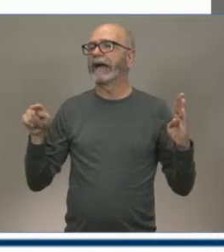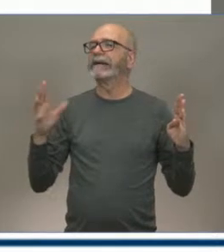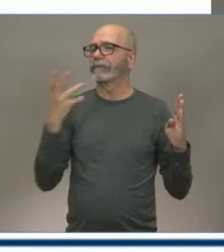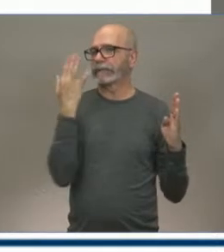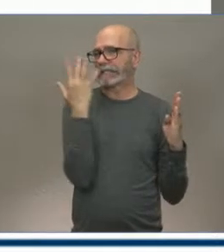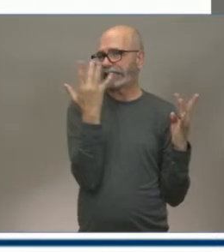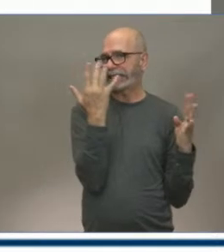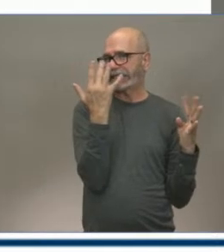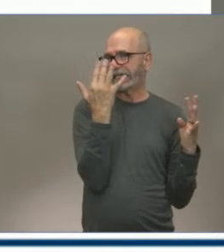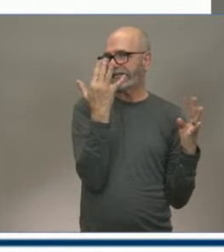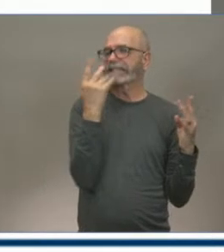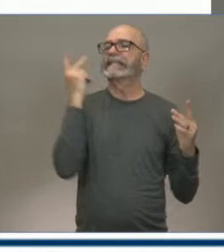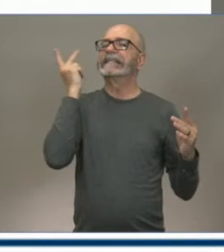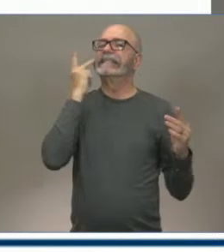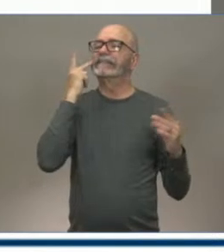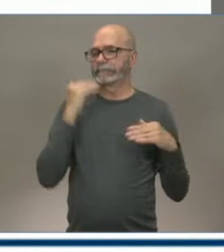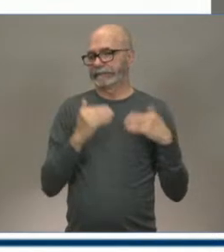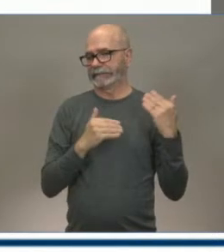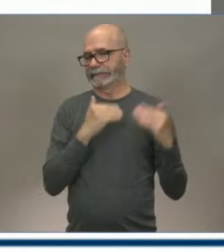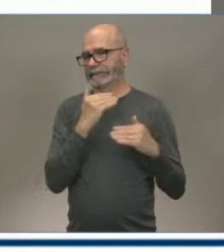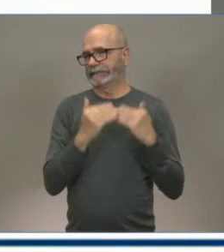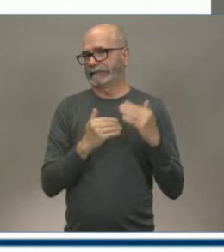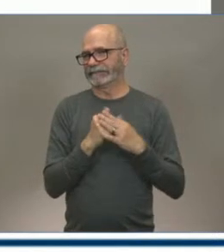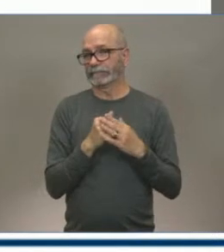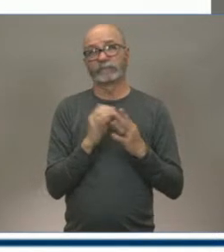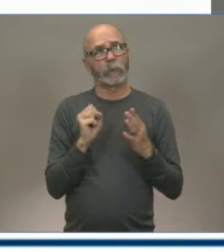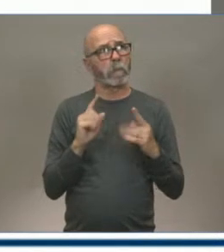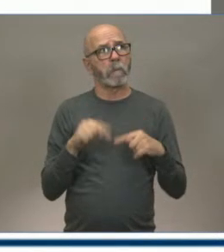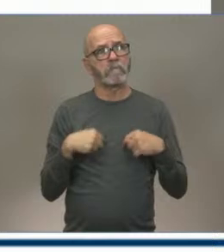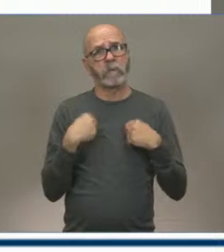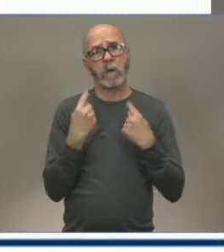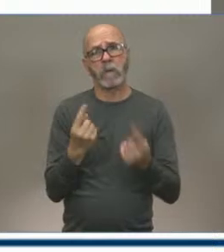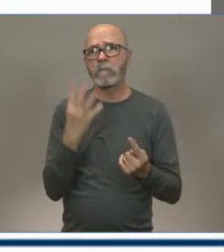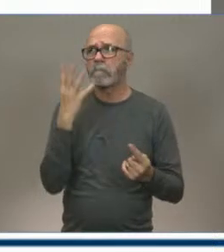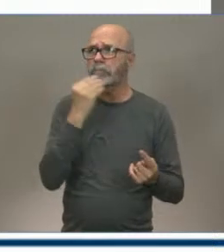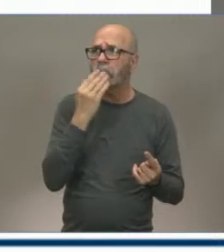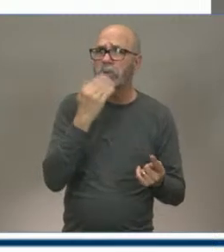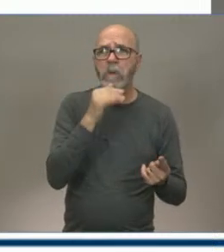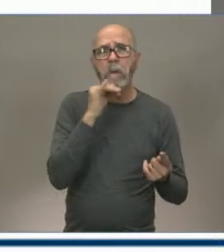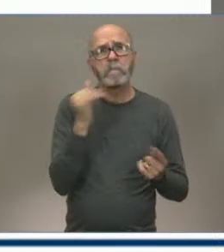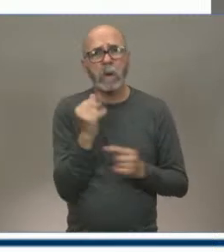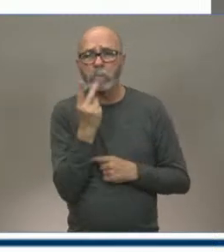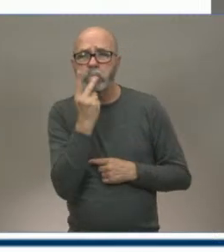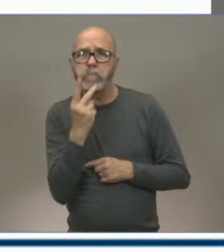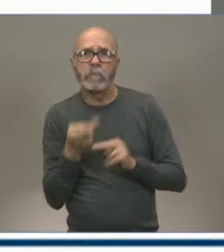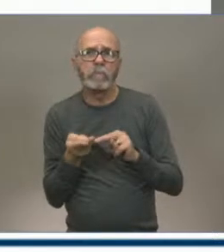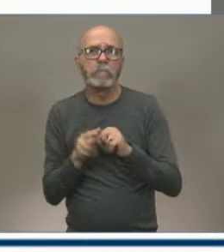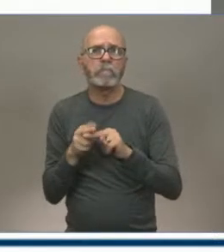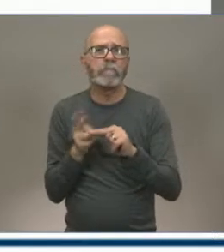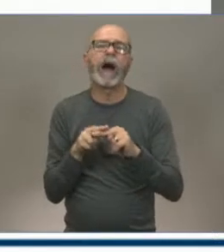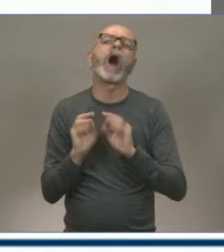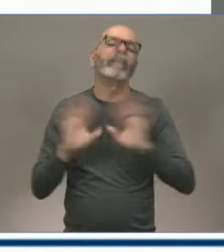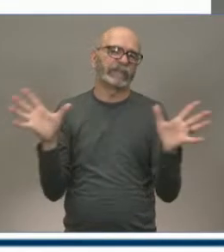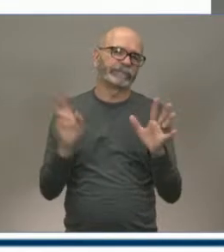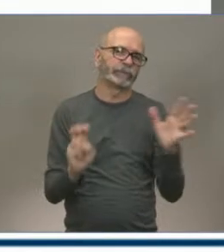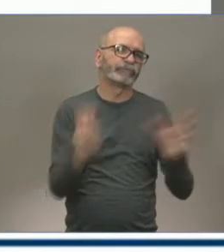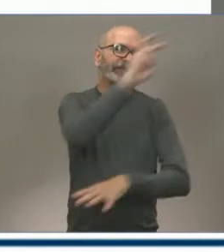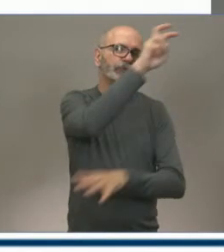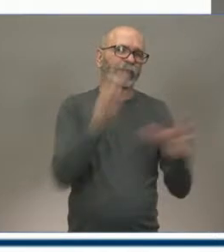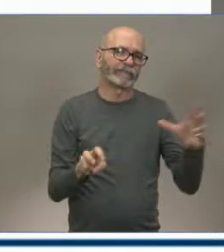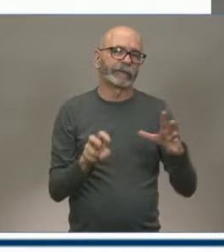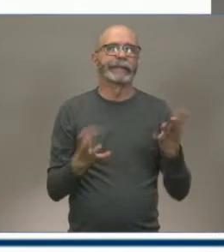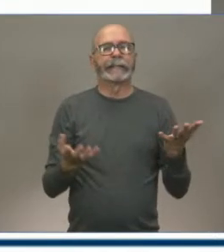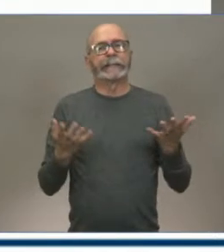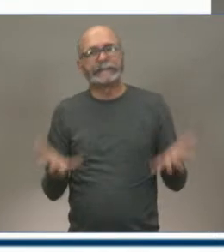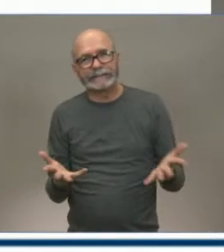other known cases or to travel outside of the province, and the number of close contacts and potential exposures with